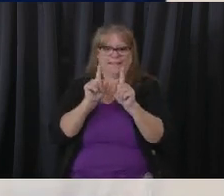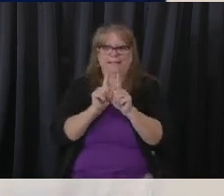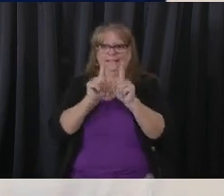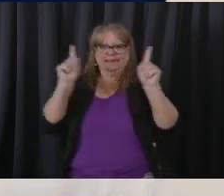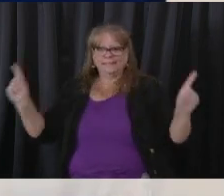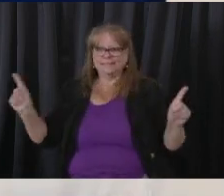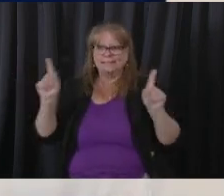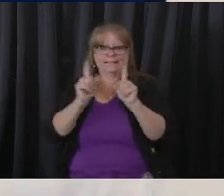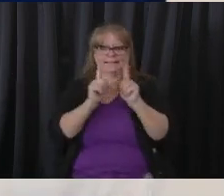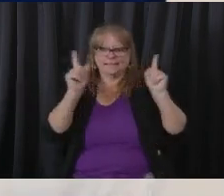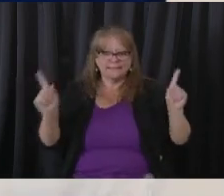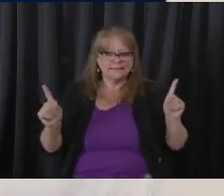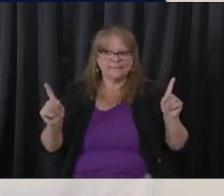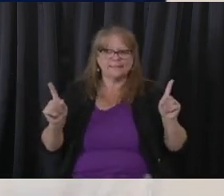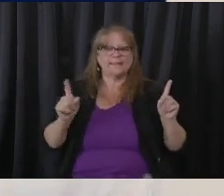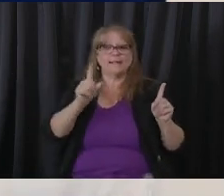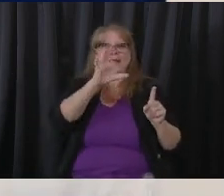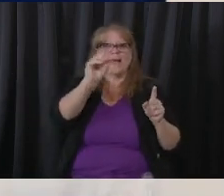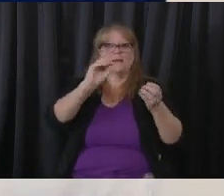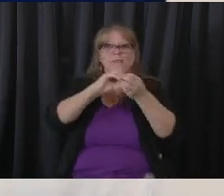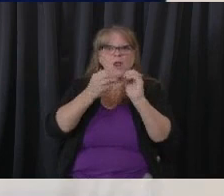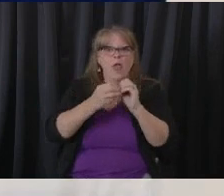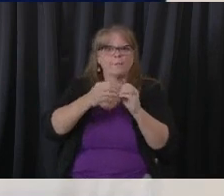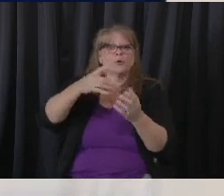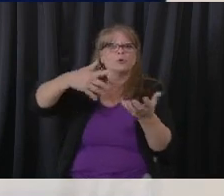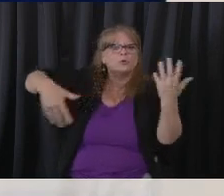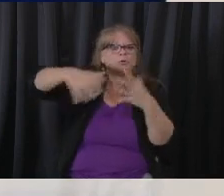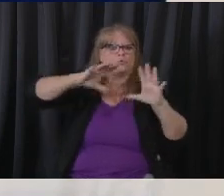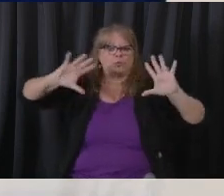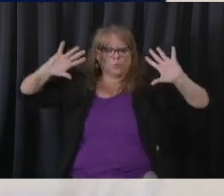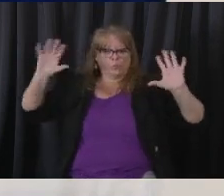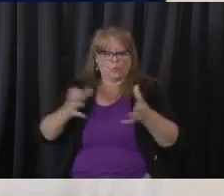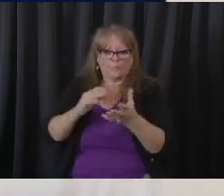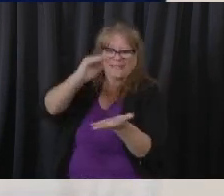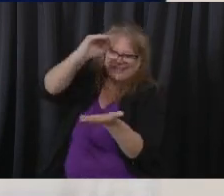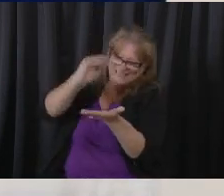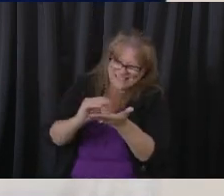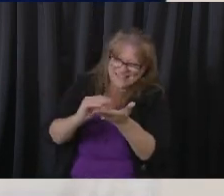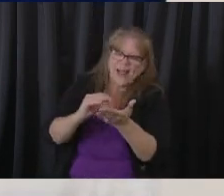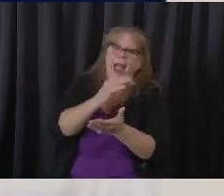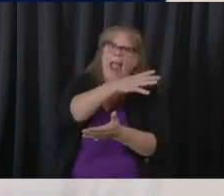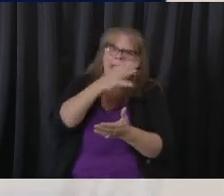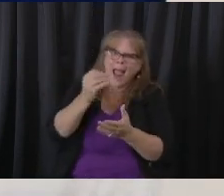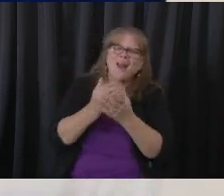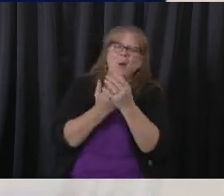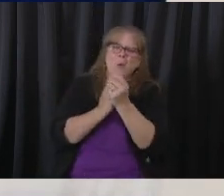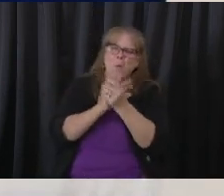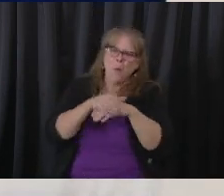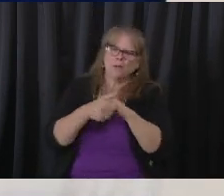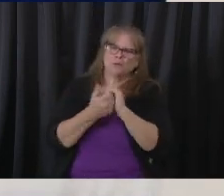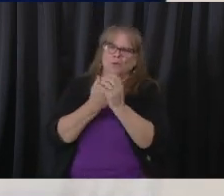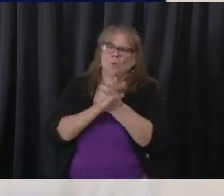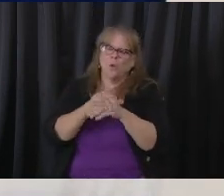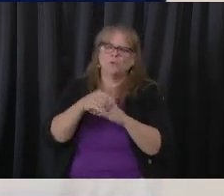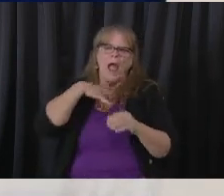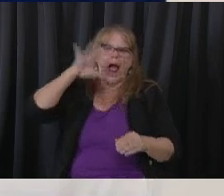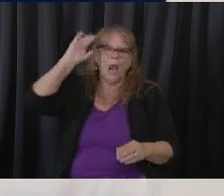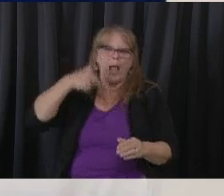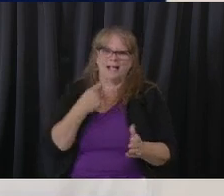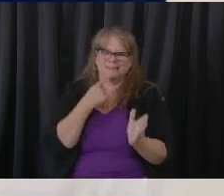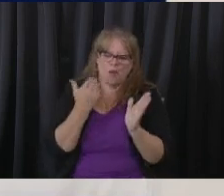possible, washing hands regularly. Look, we're saying these things till we're blue in the face. You've heard them. You know what you need to do. We